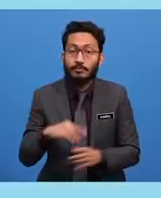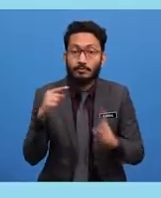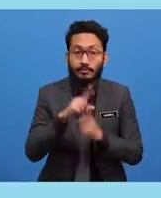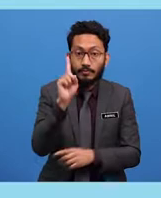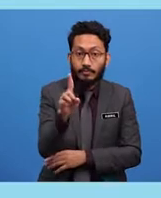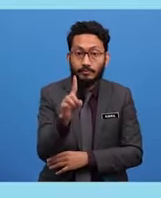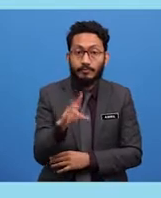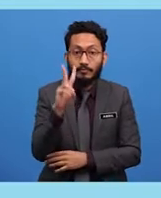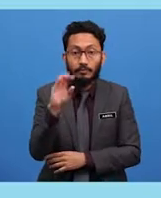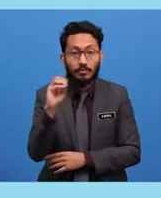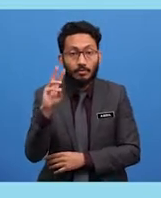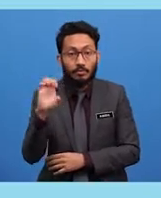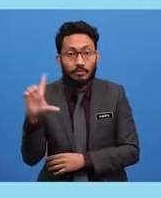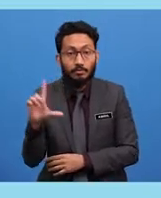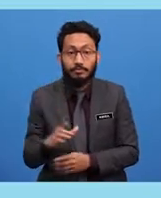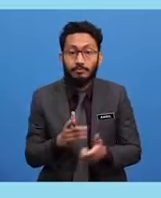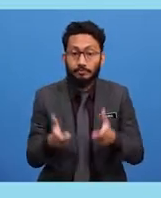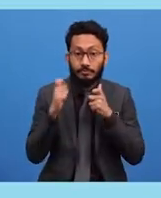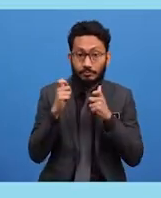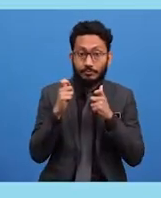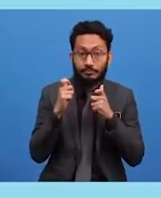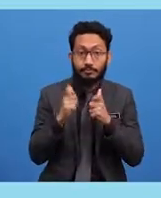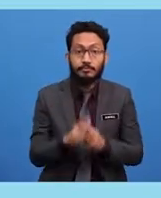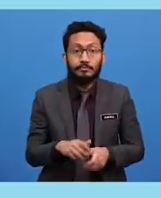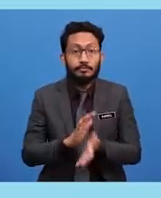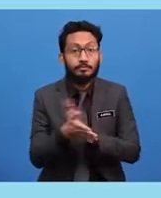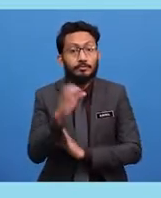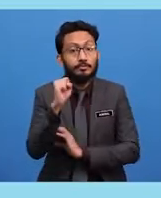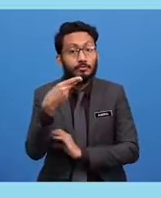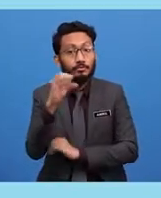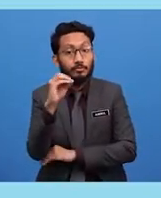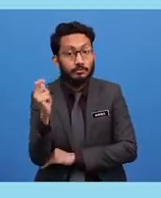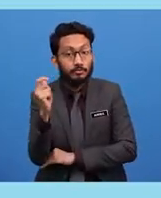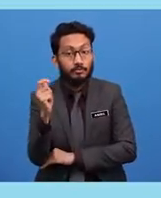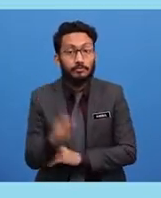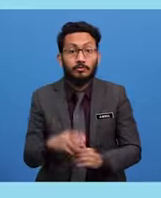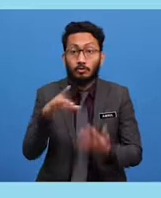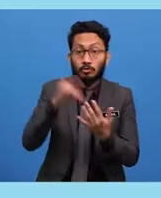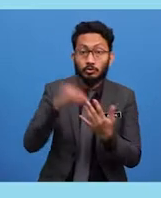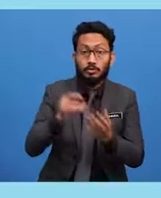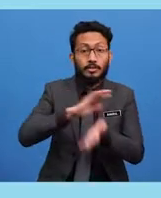example, shoot and shot, choose and chose.